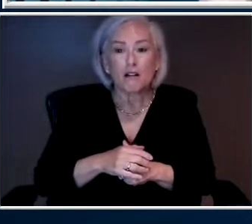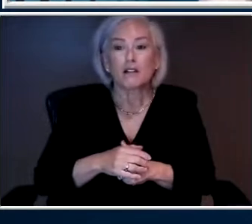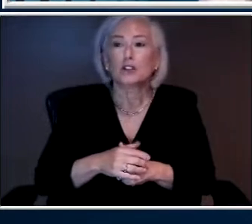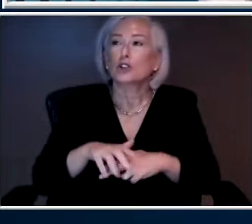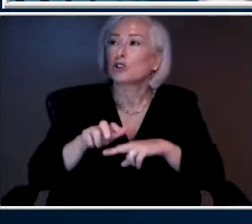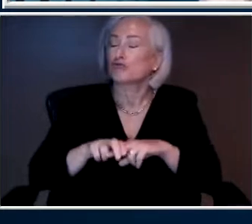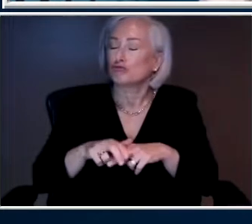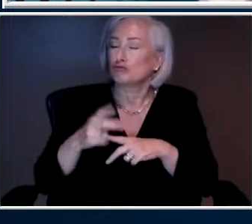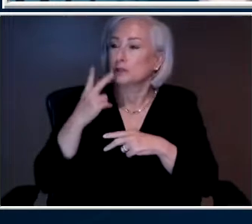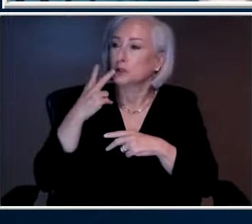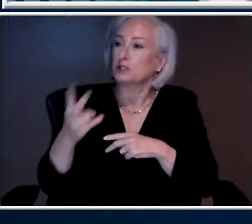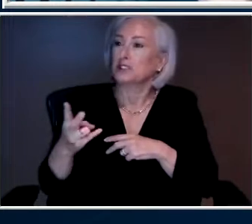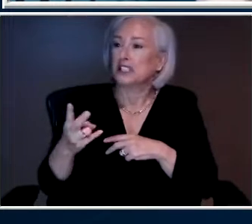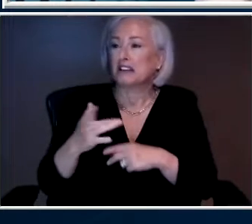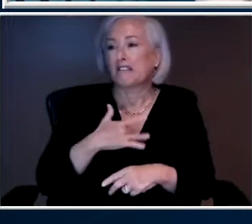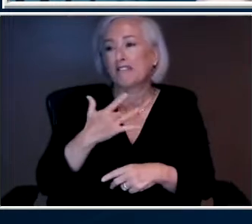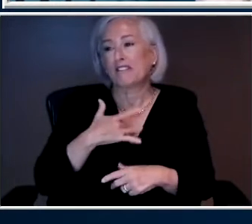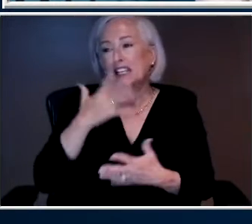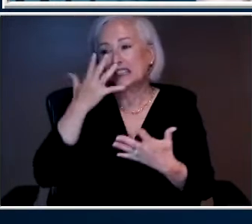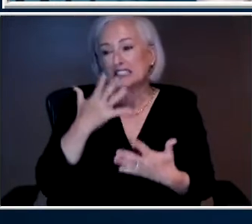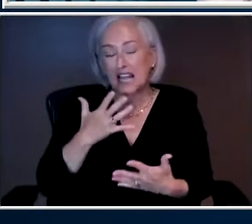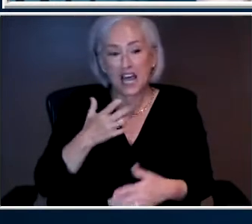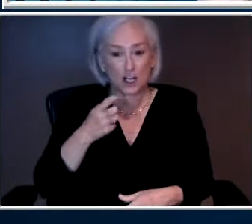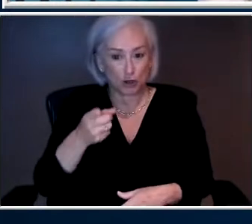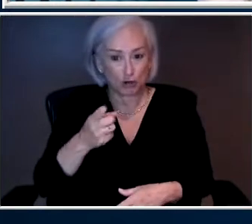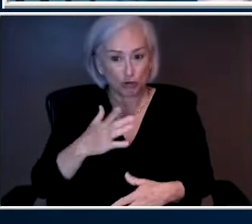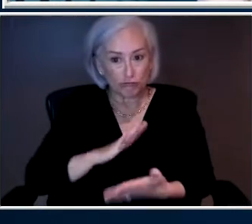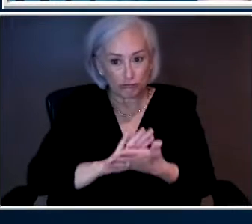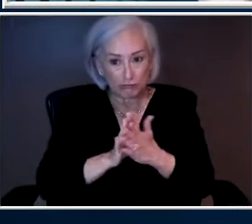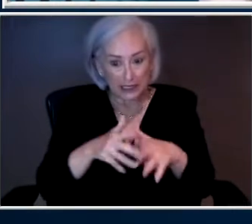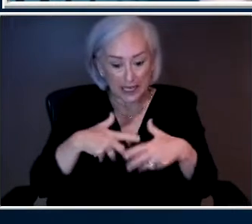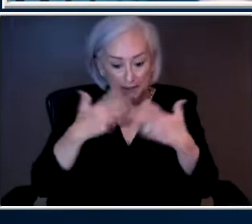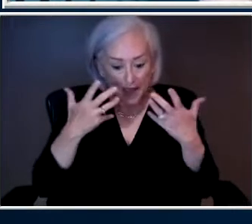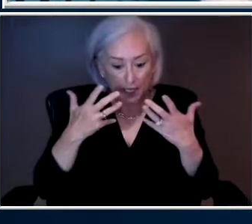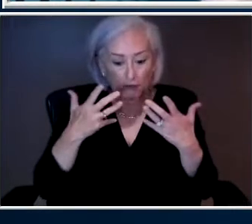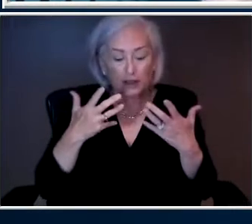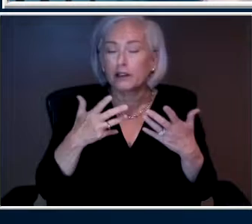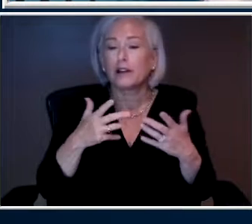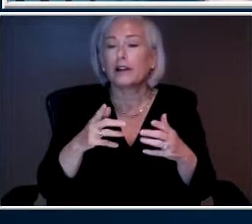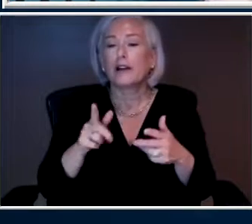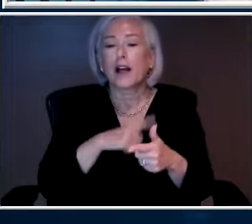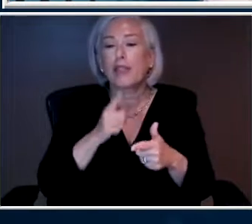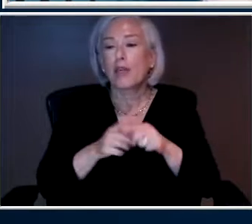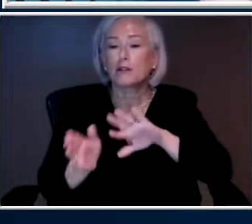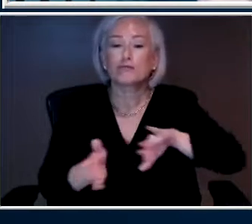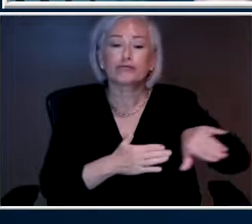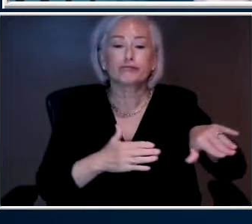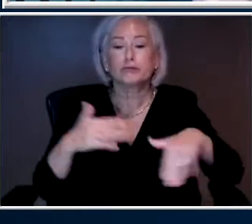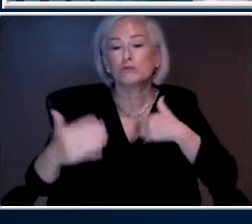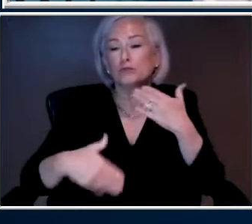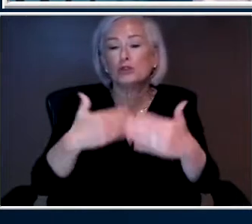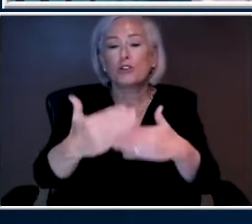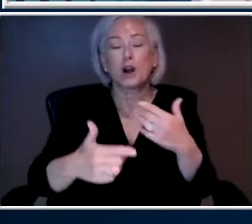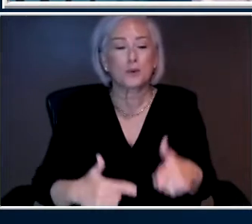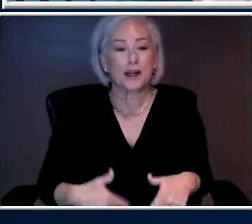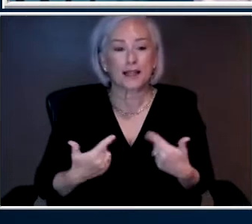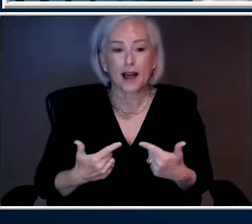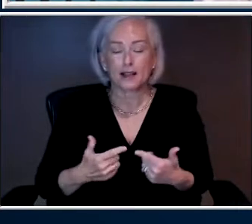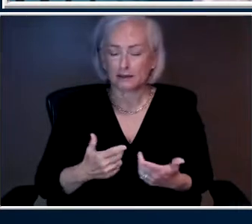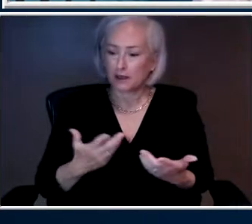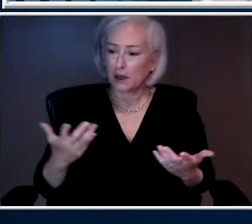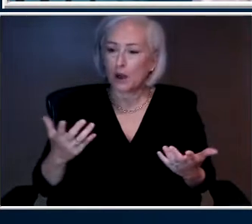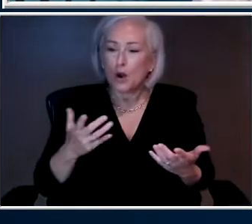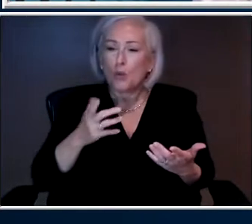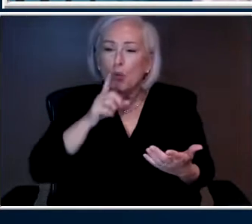feel sad. I know you got angry. And then people would just move on with their life. Explain to us what really moved you to make sure